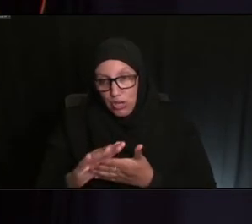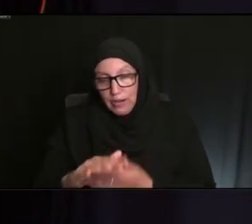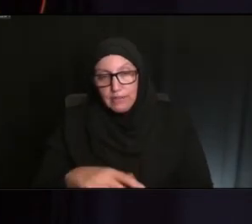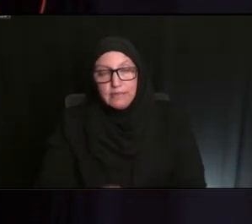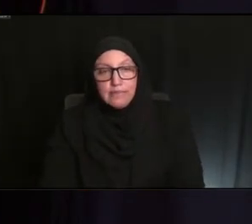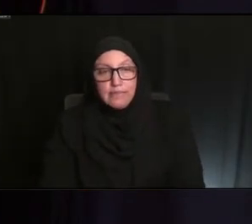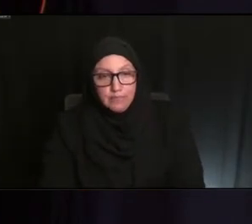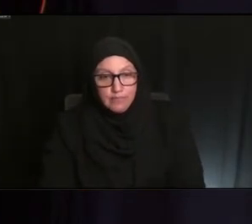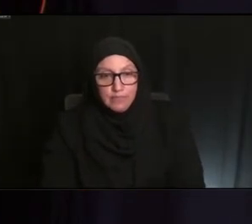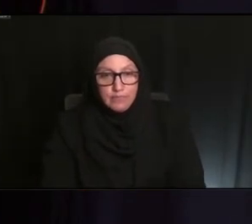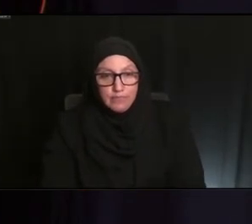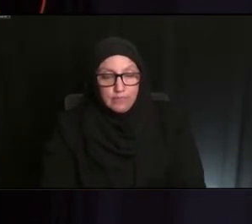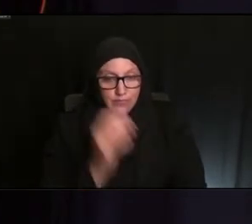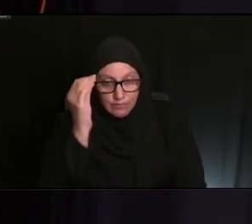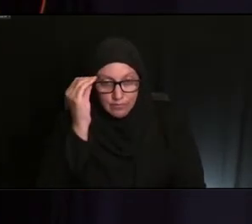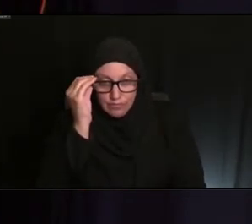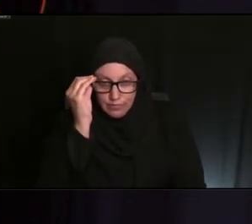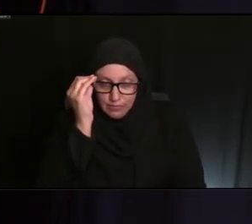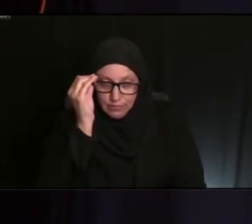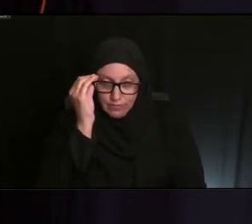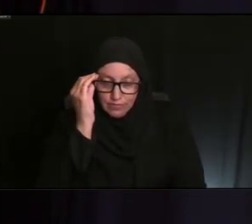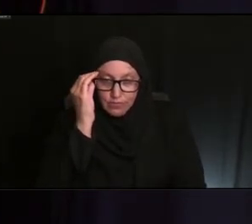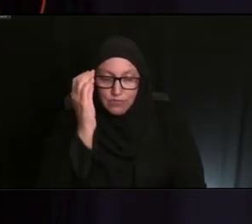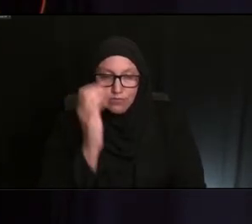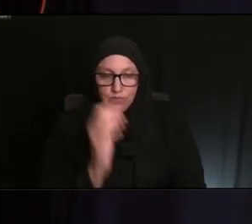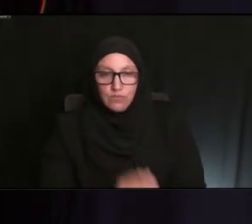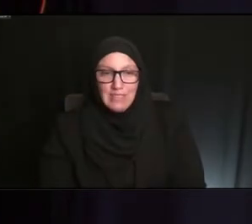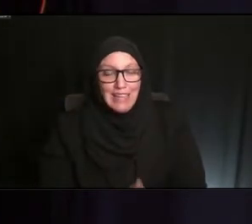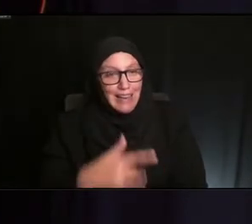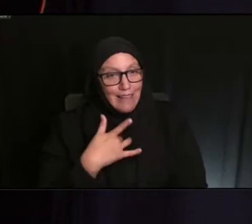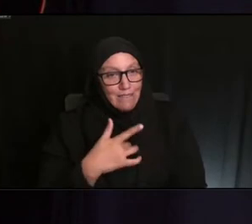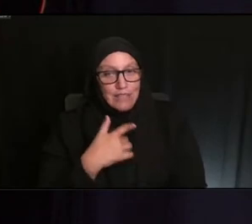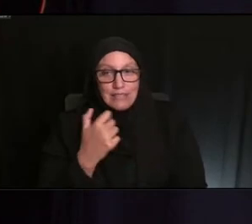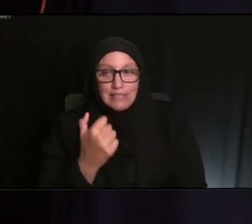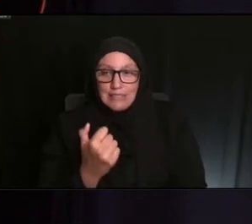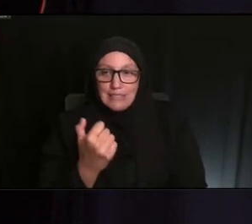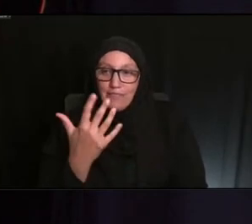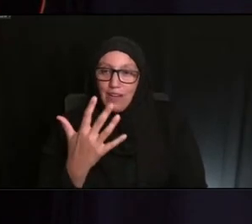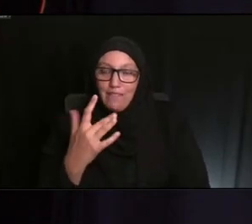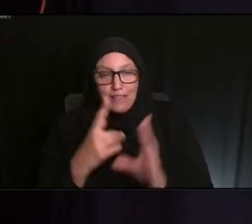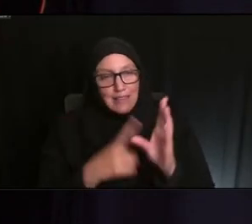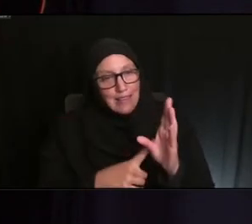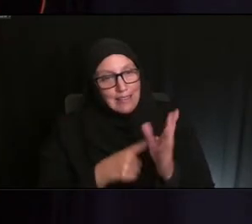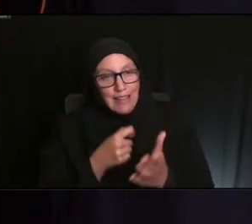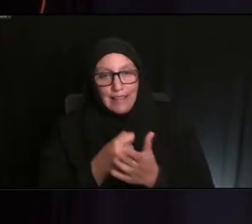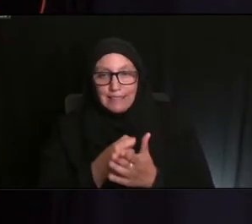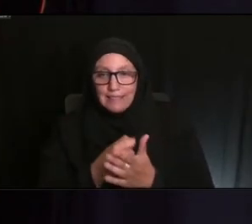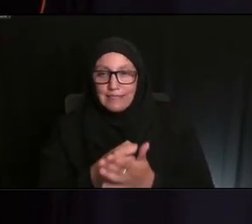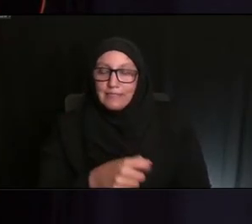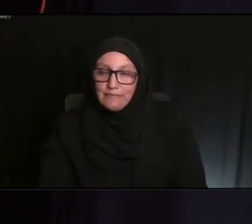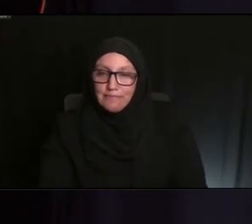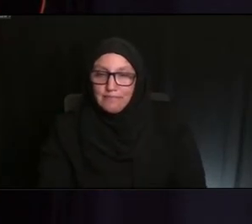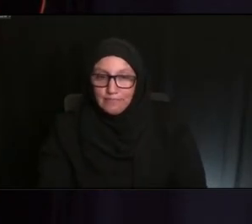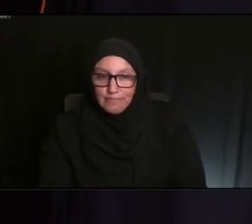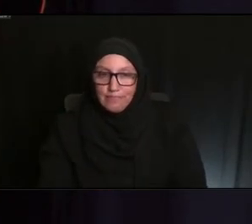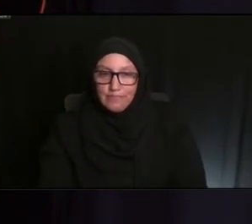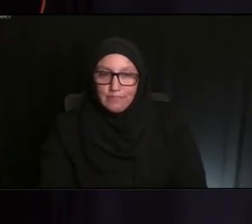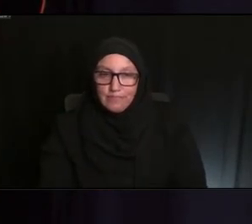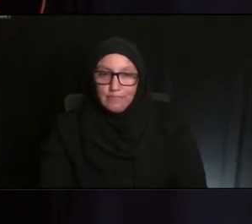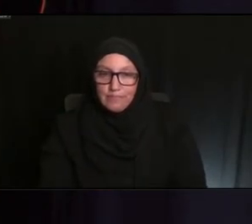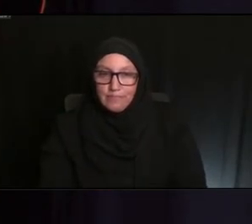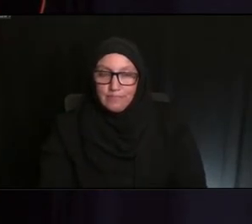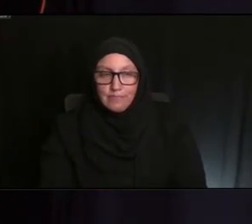So he lived for 65 years at the least. That was longer than any other